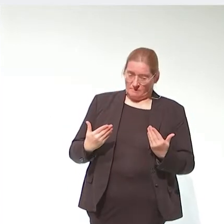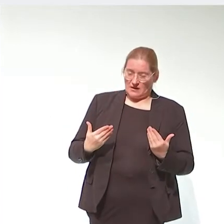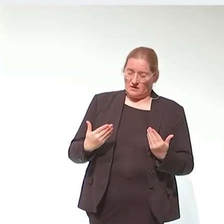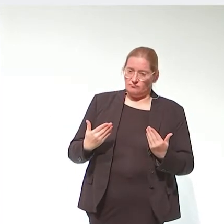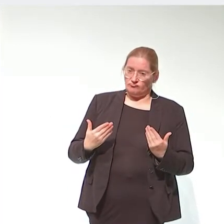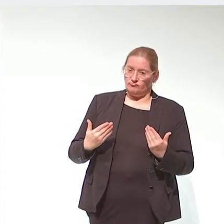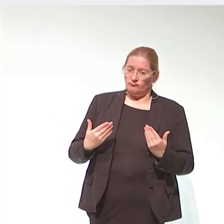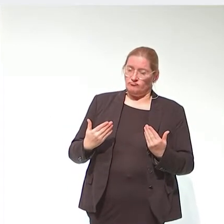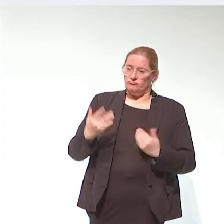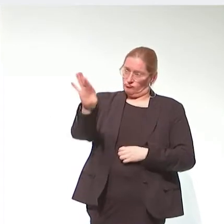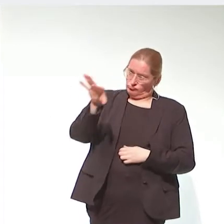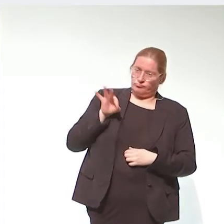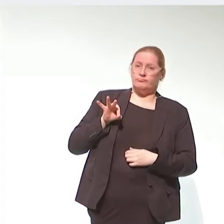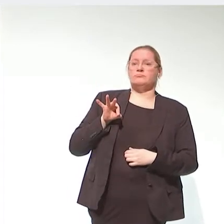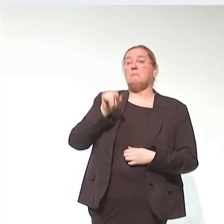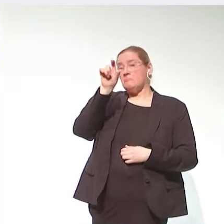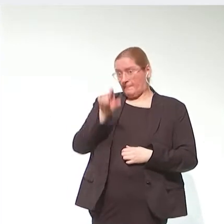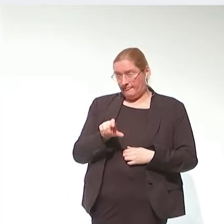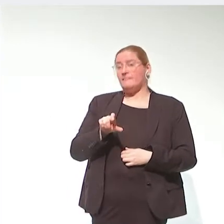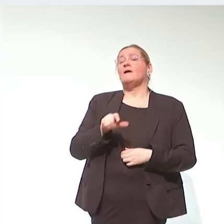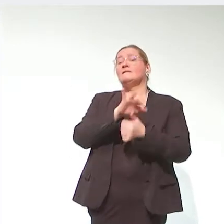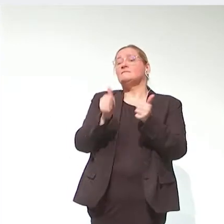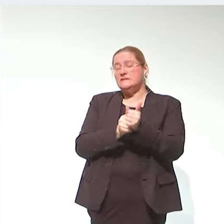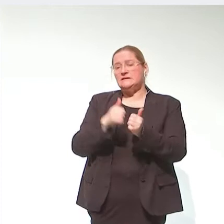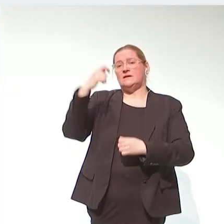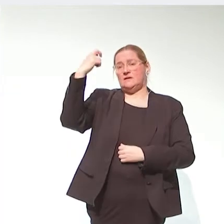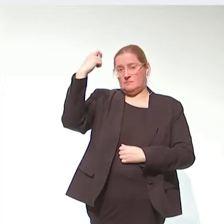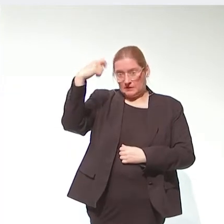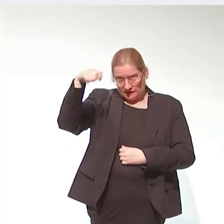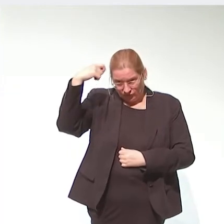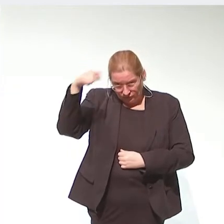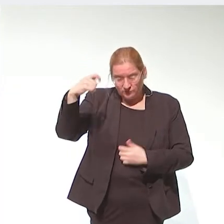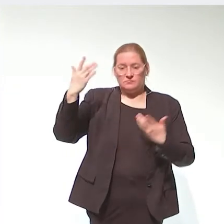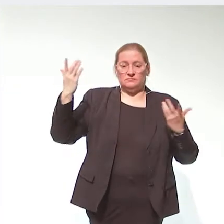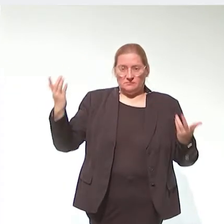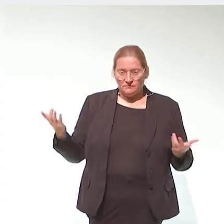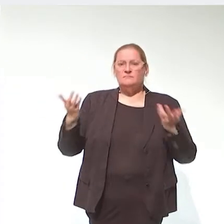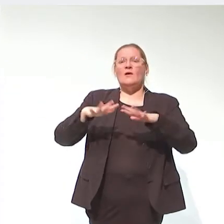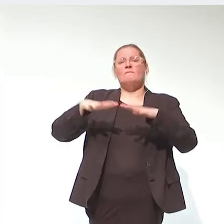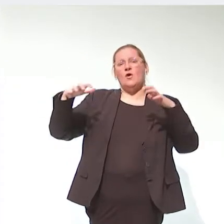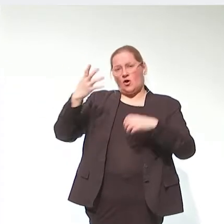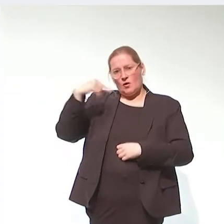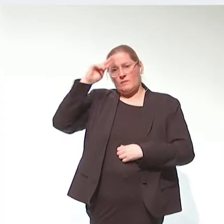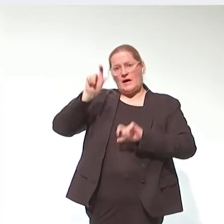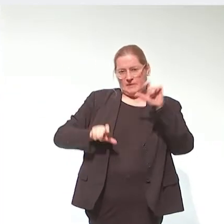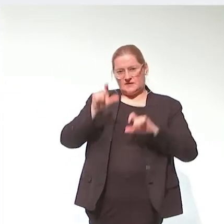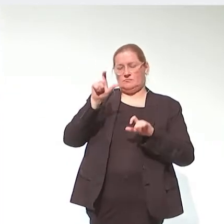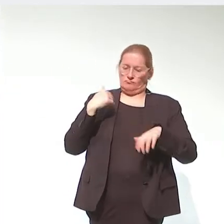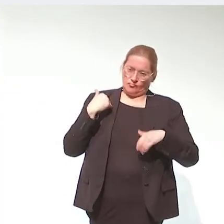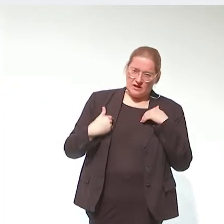time throughout the day. So I'm going to ask Ana Perez,